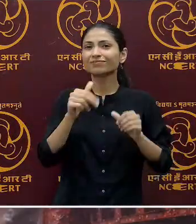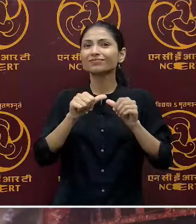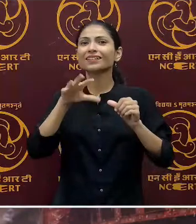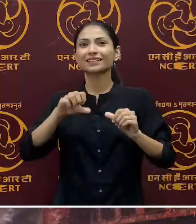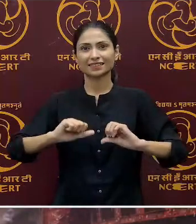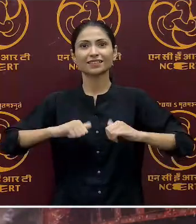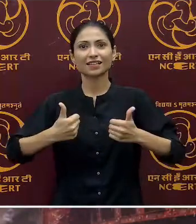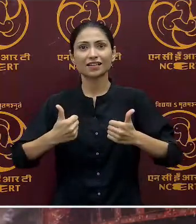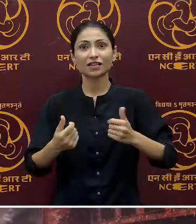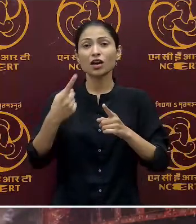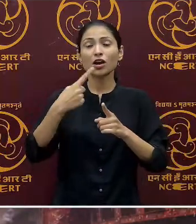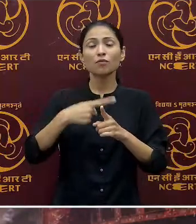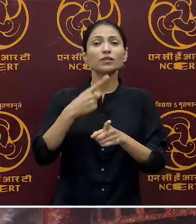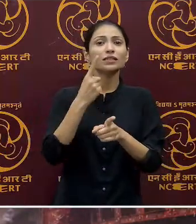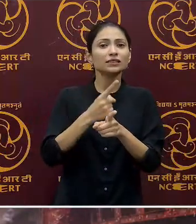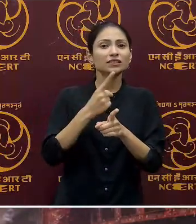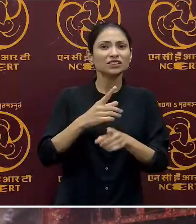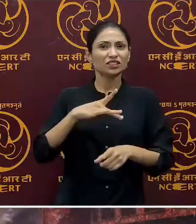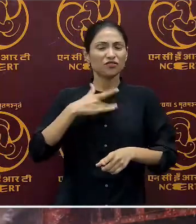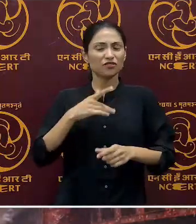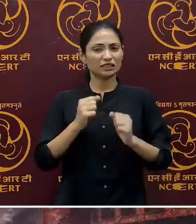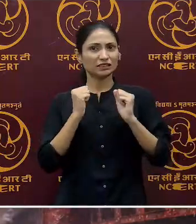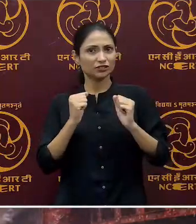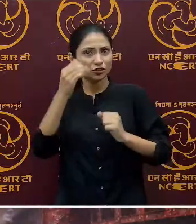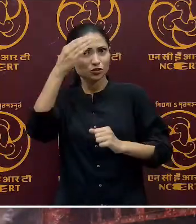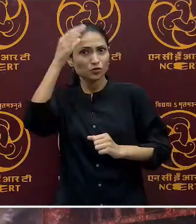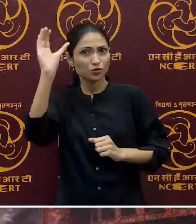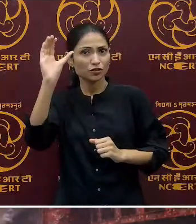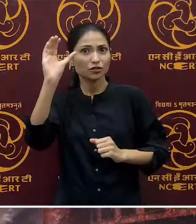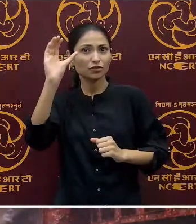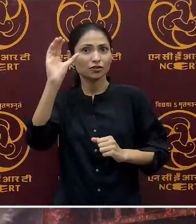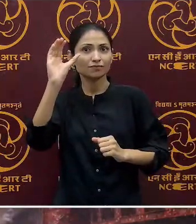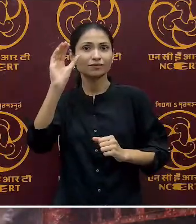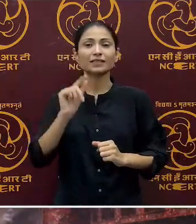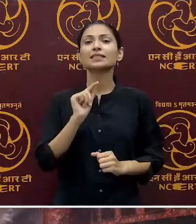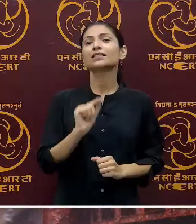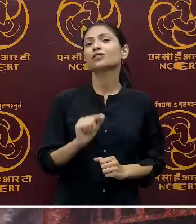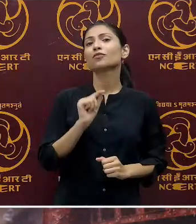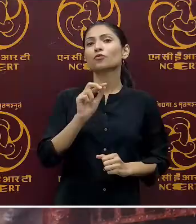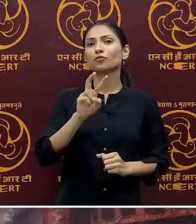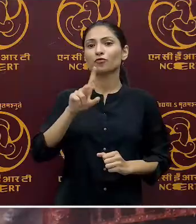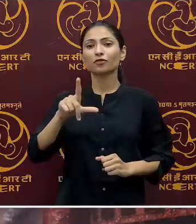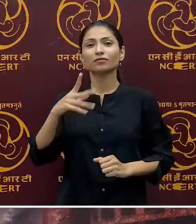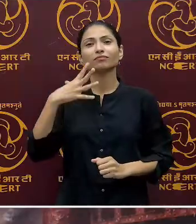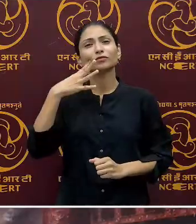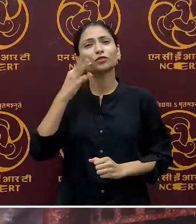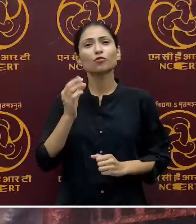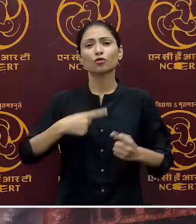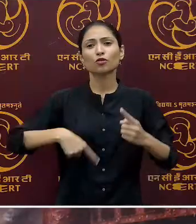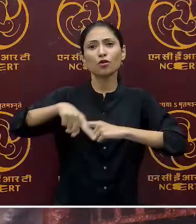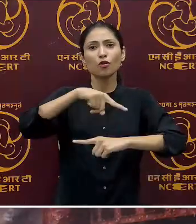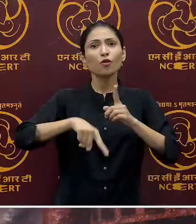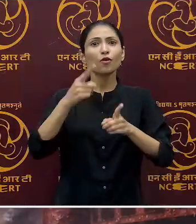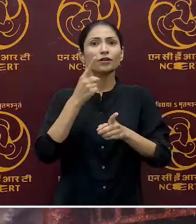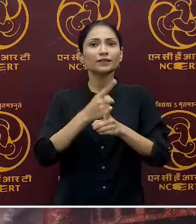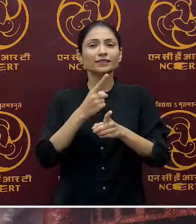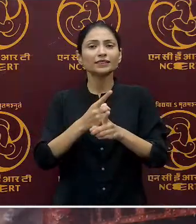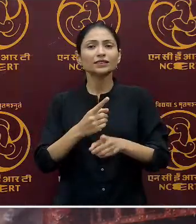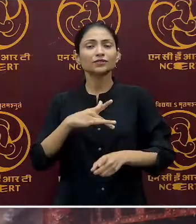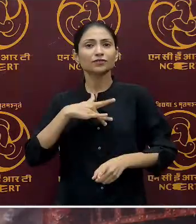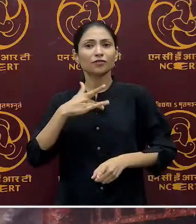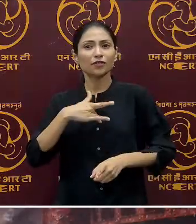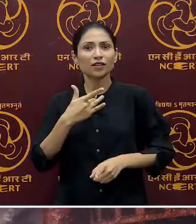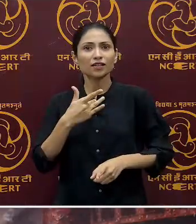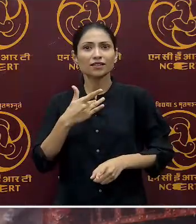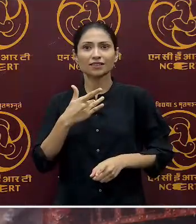also. So the virtual labs are very beneficial for the teachers as well, as they make them